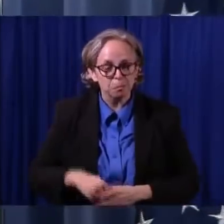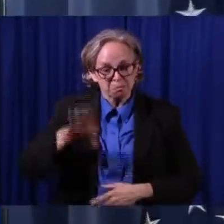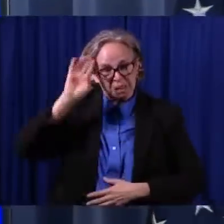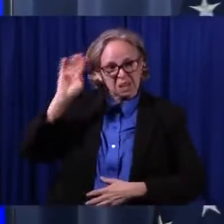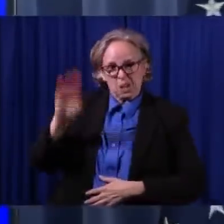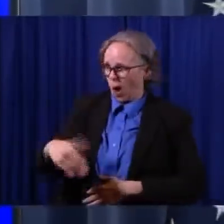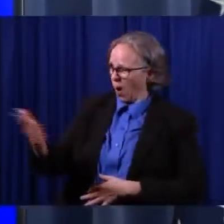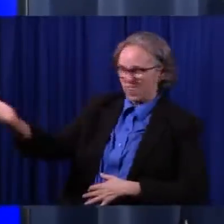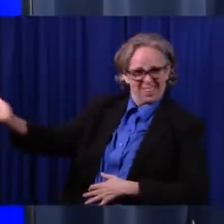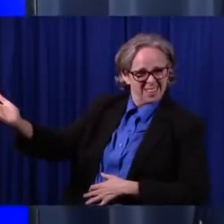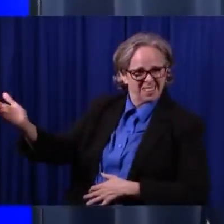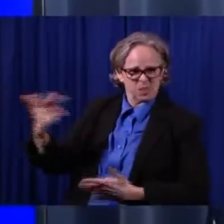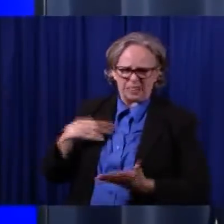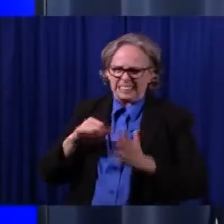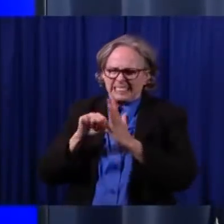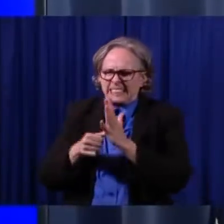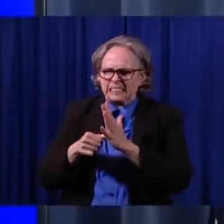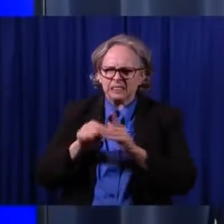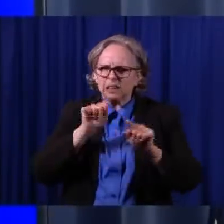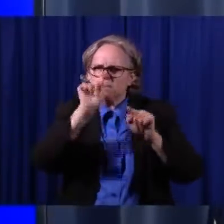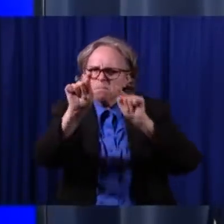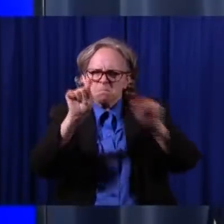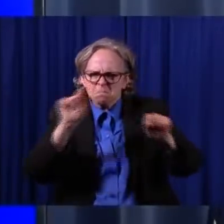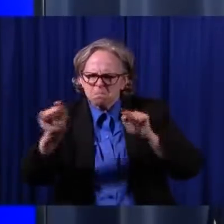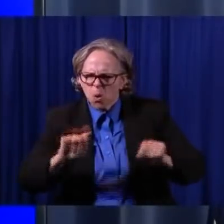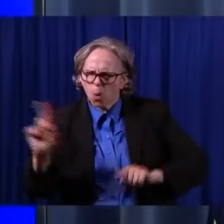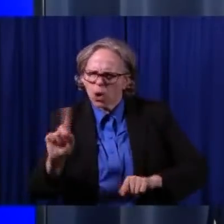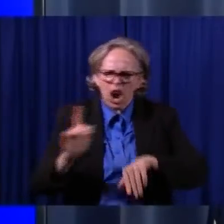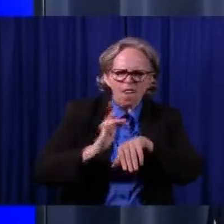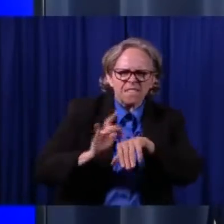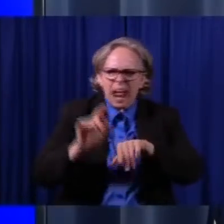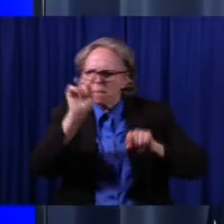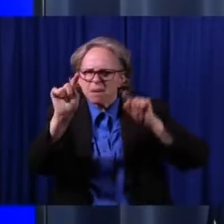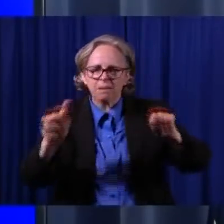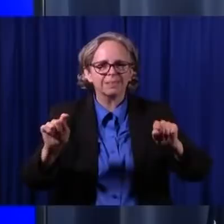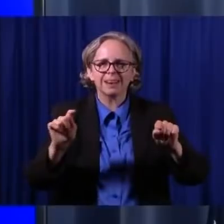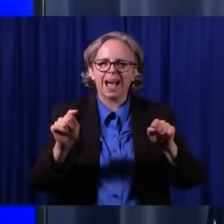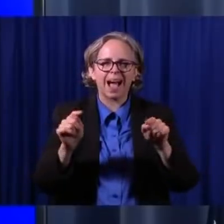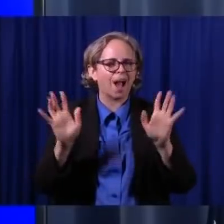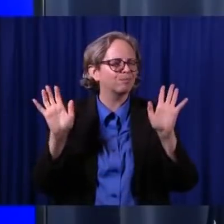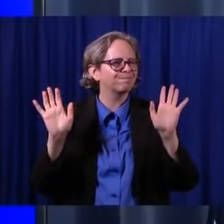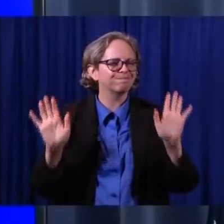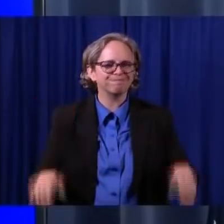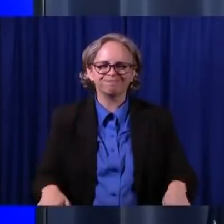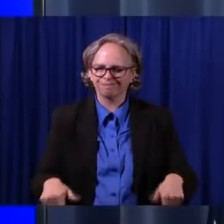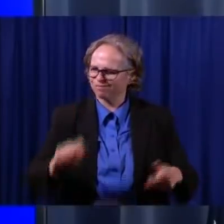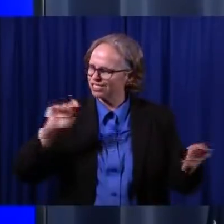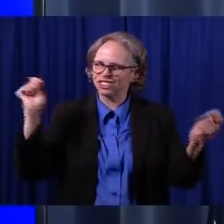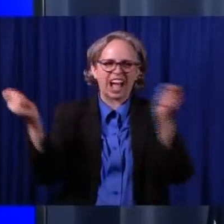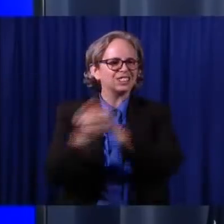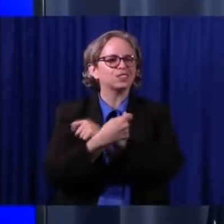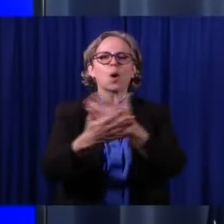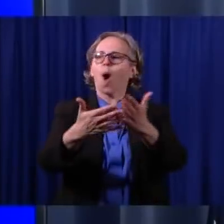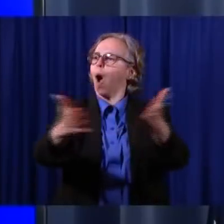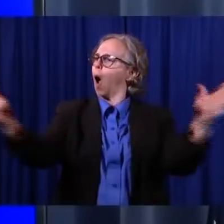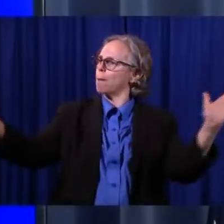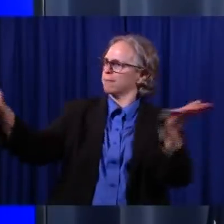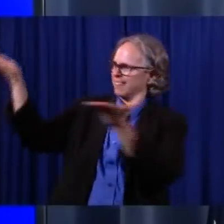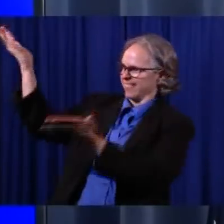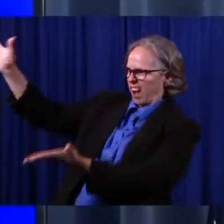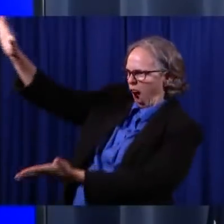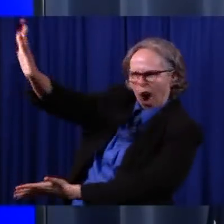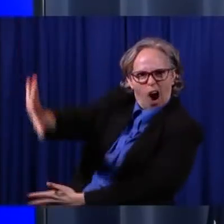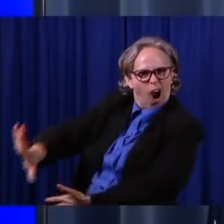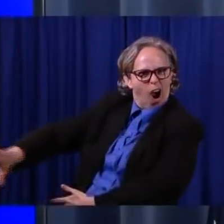that they were restricted, but now what we're saying is it's open. And we would encourage you, if you want